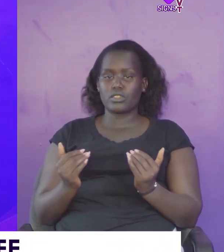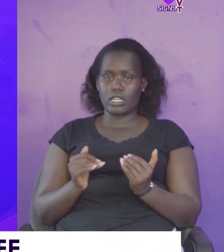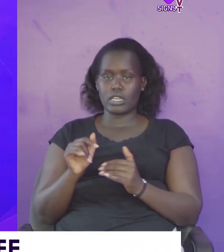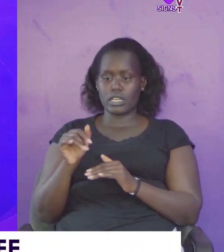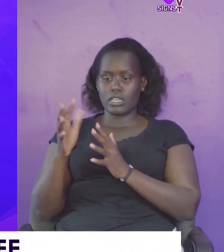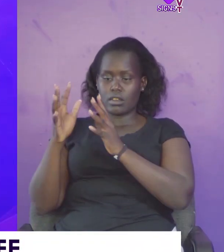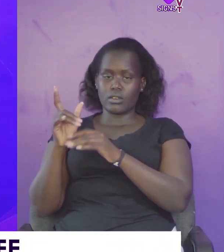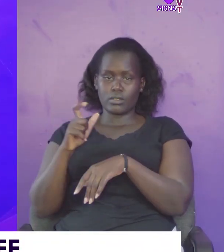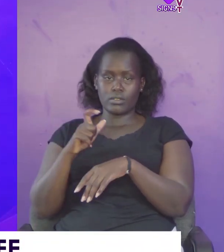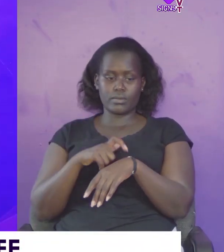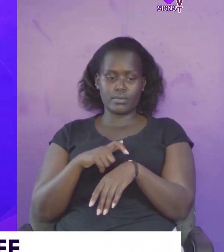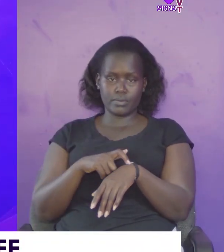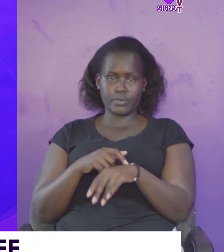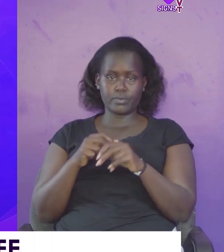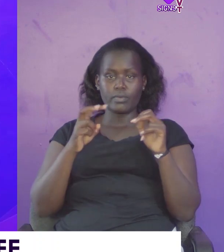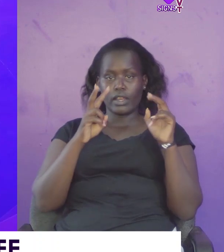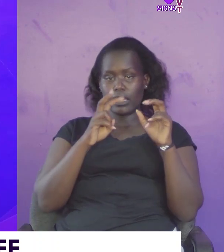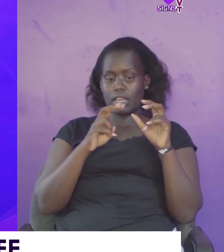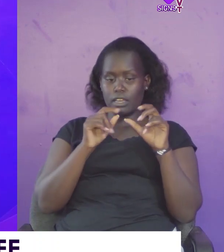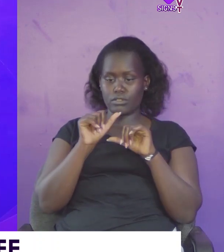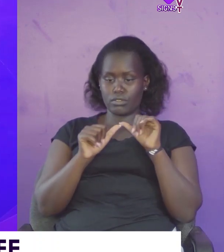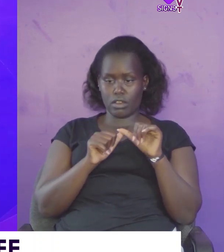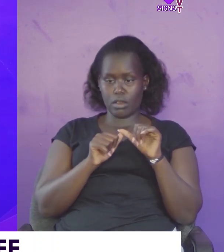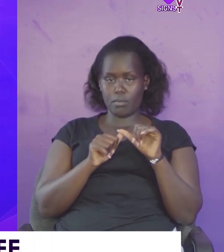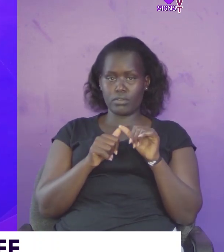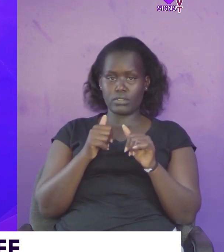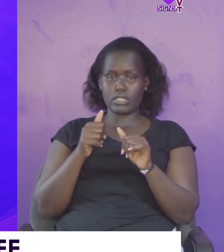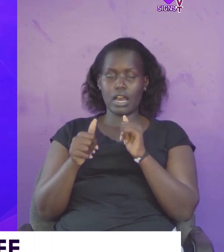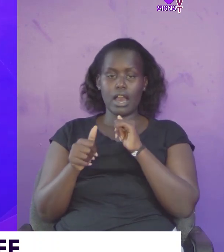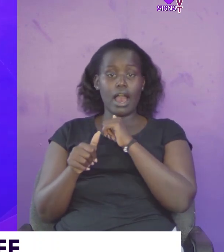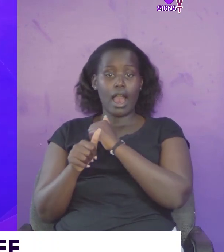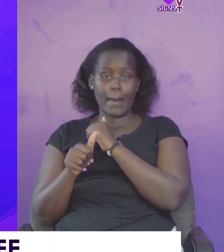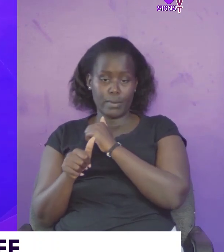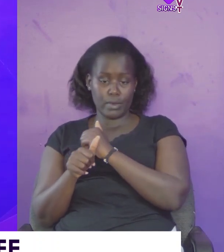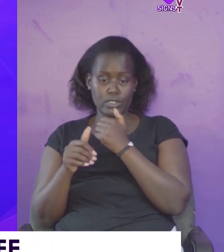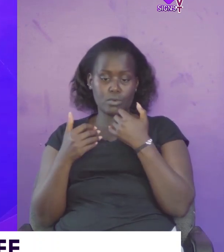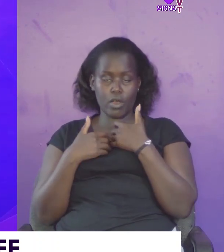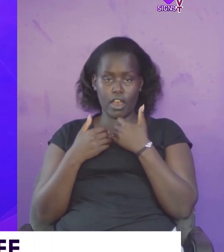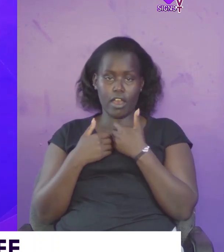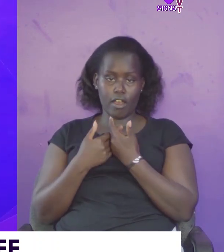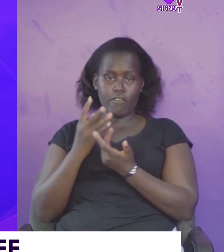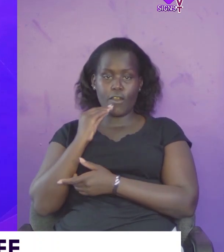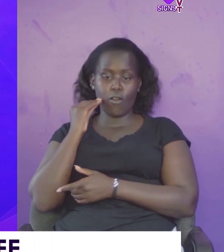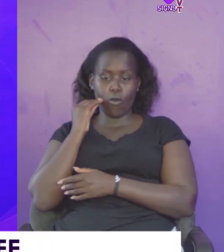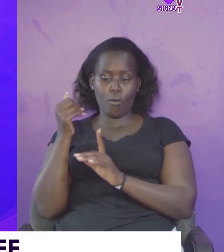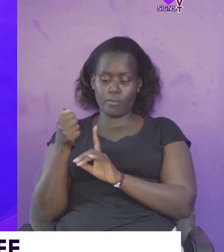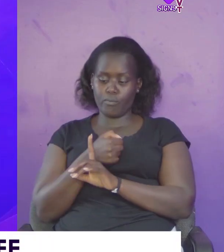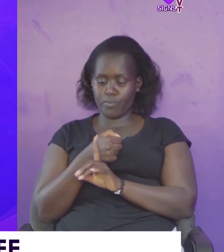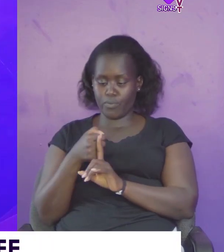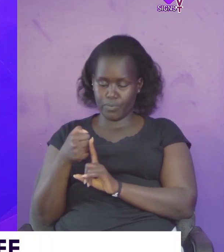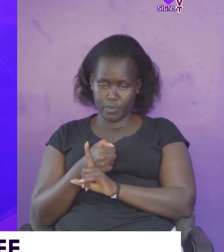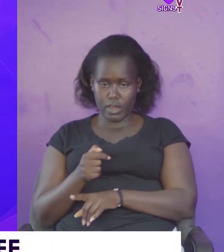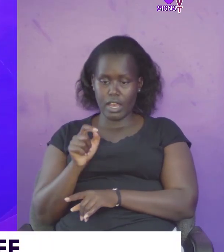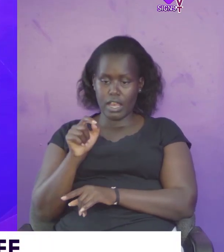festive season. Yeah. The issue of abuse. We are going to have domestic violence. Goes without say, right? During